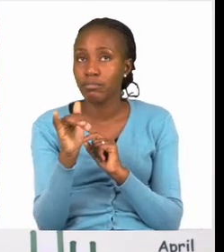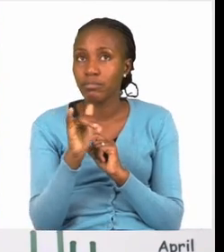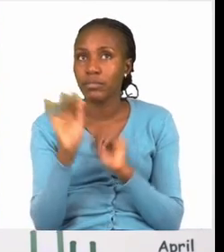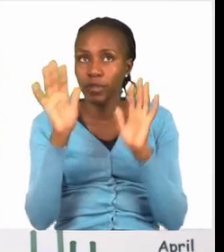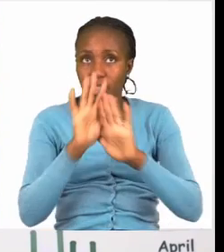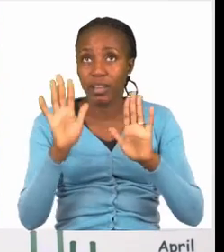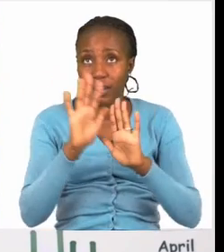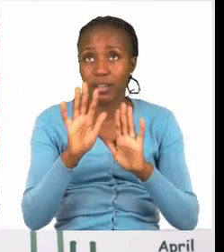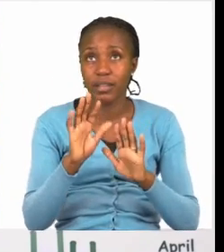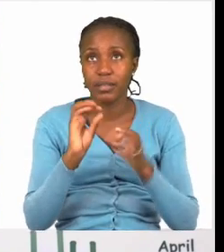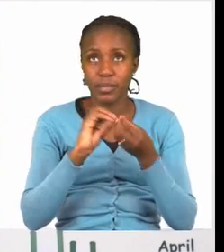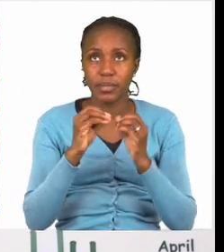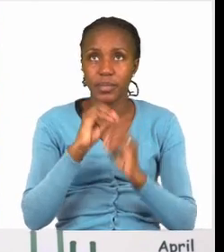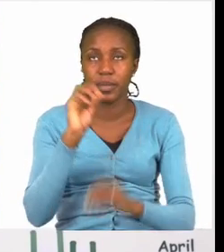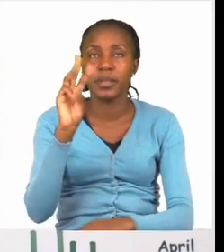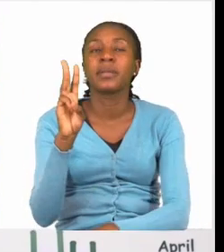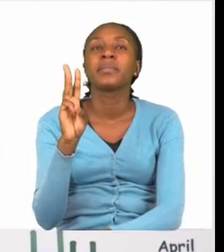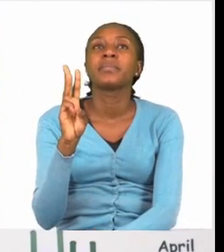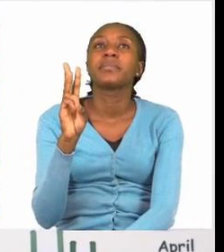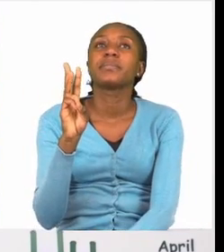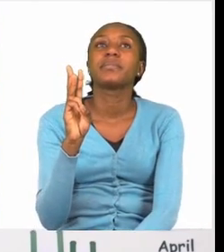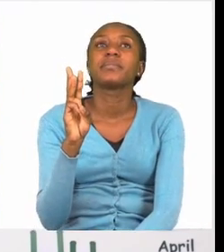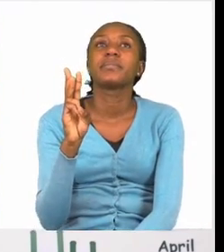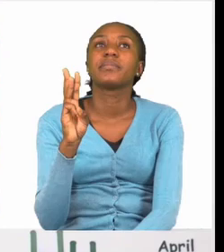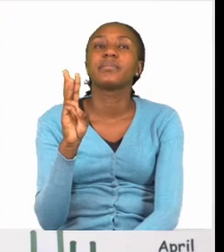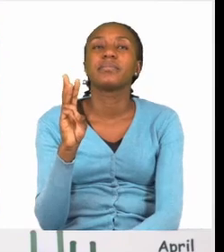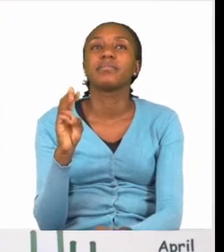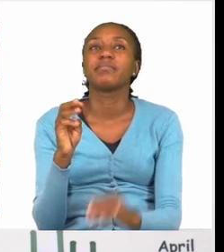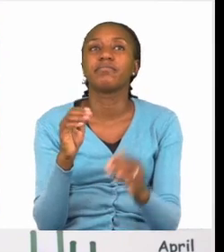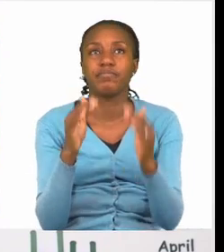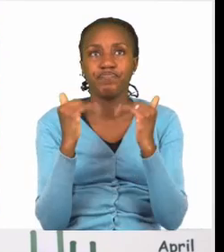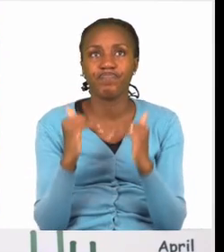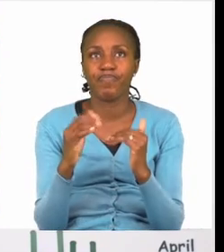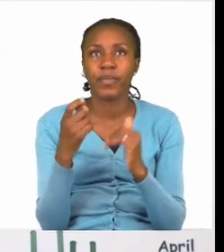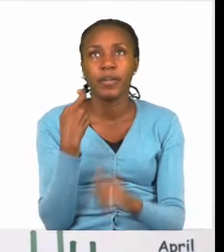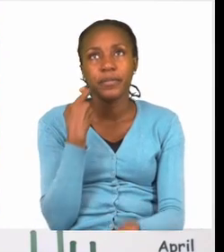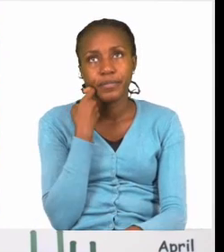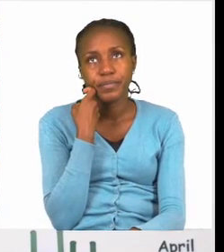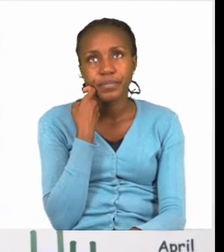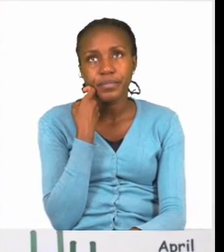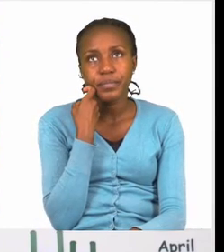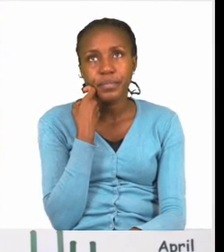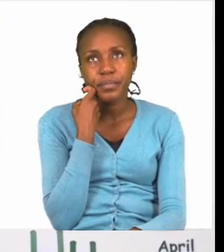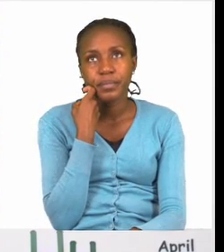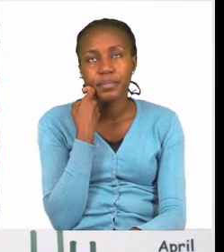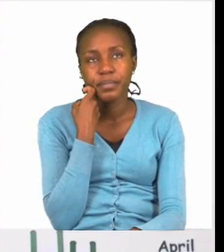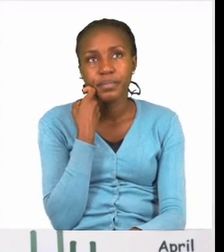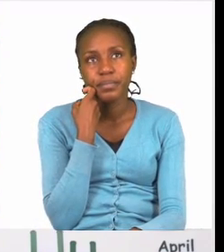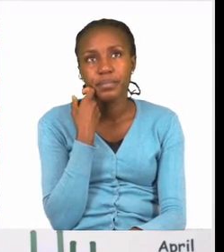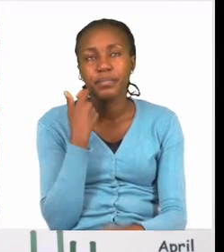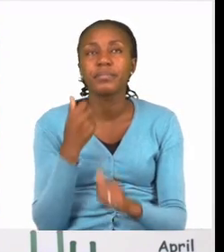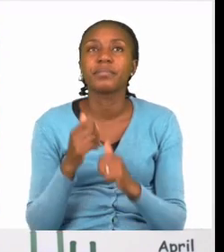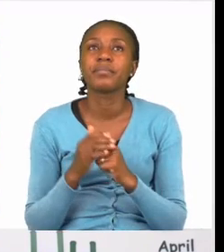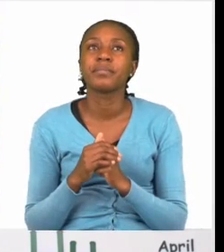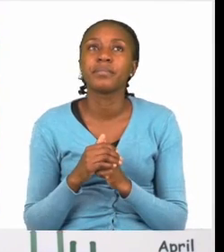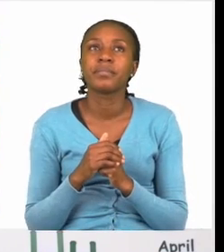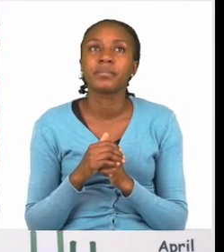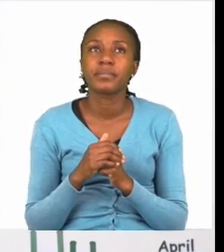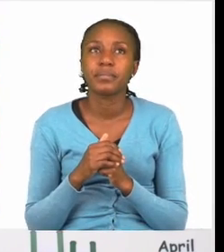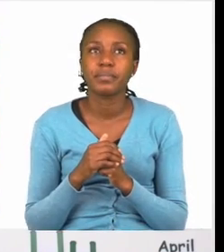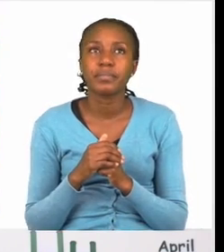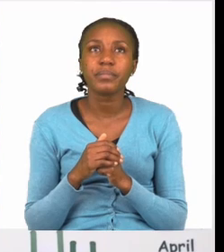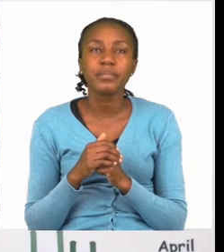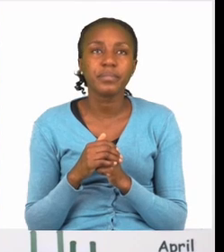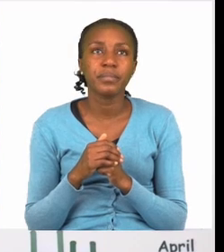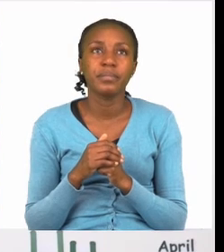number 3. Let's try the next word, which is the word fish. Let's say